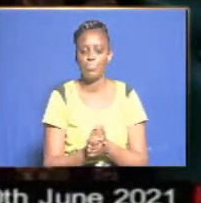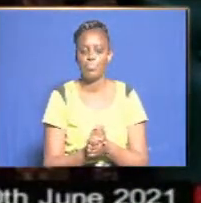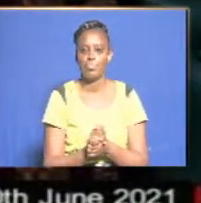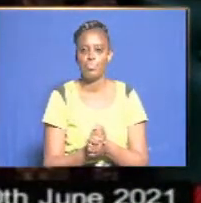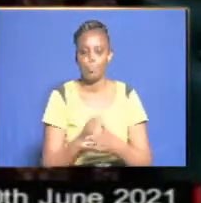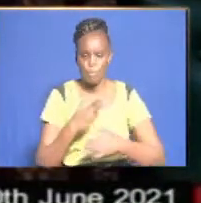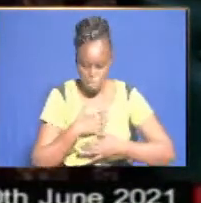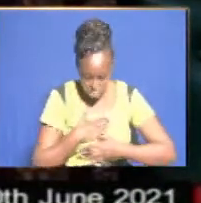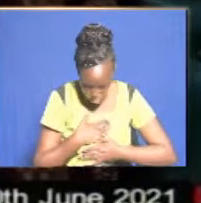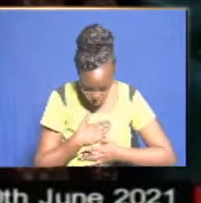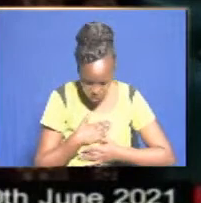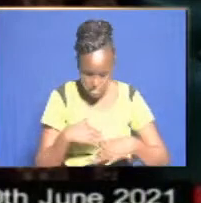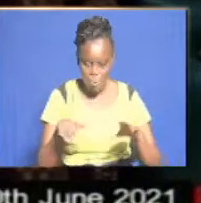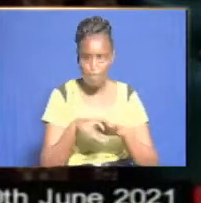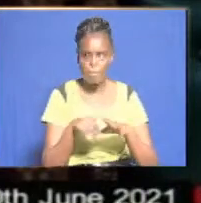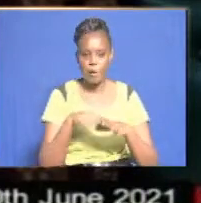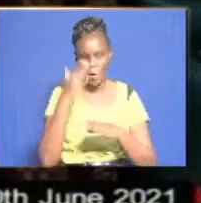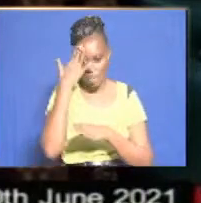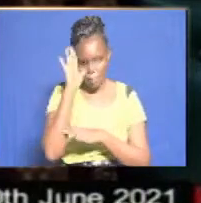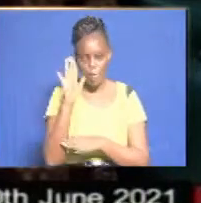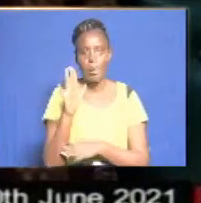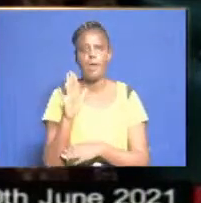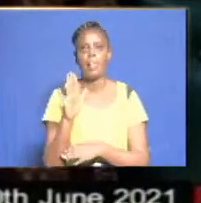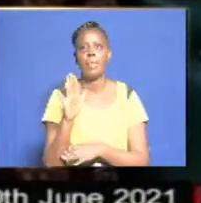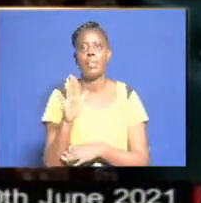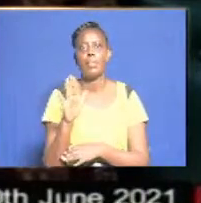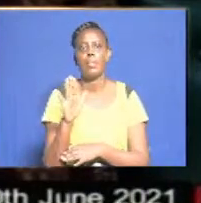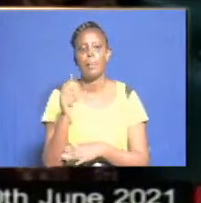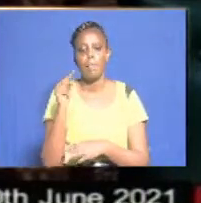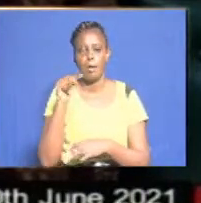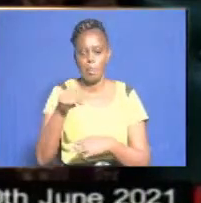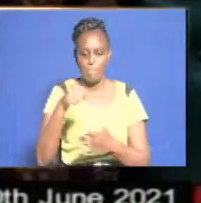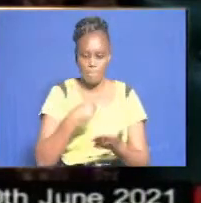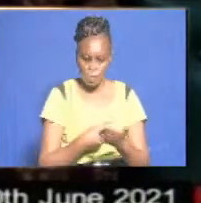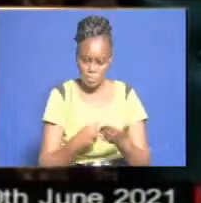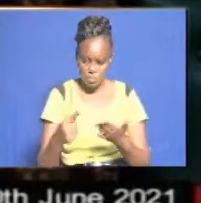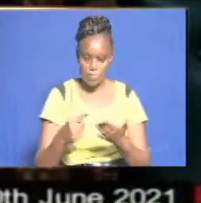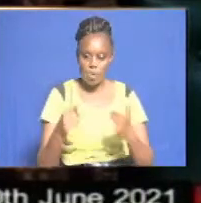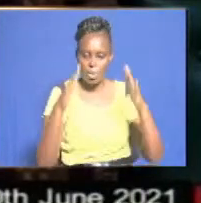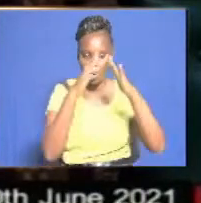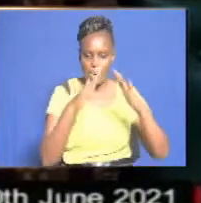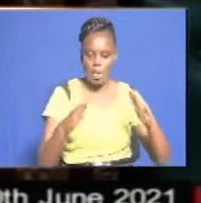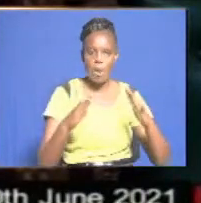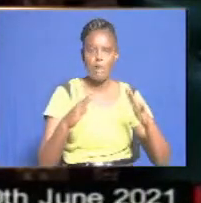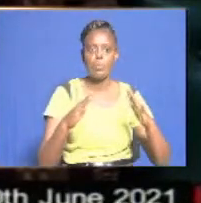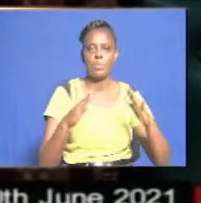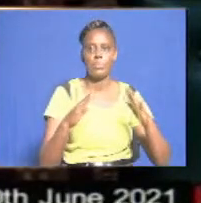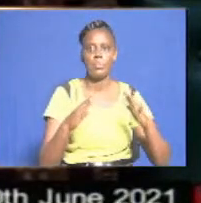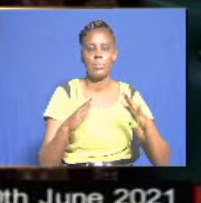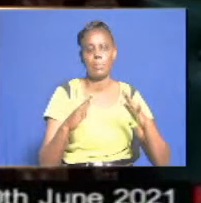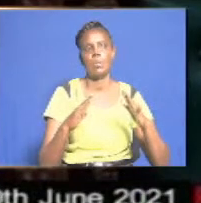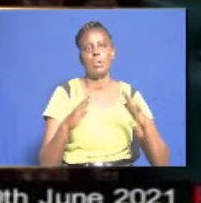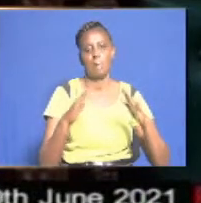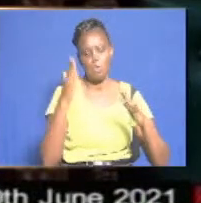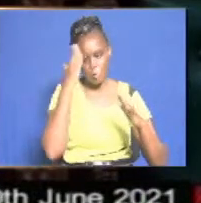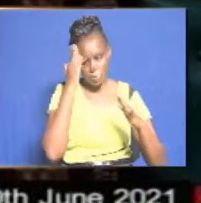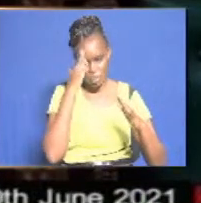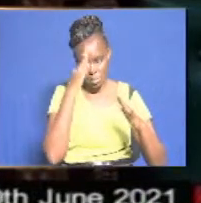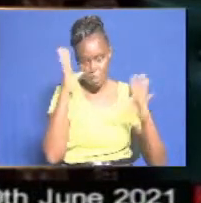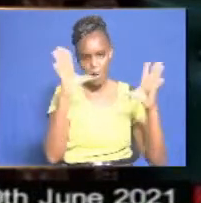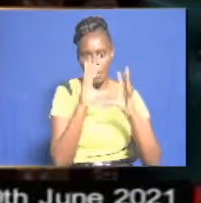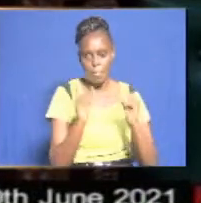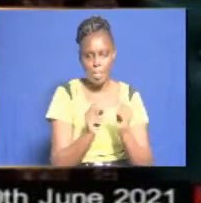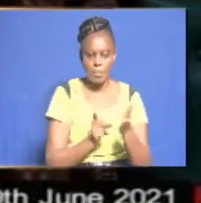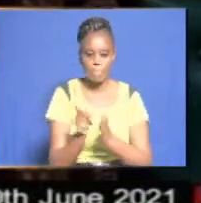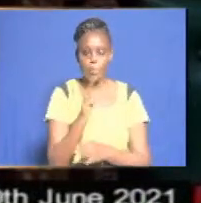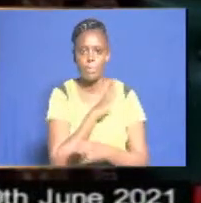Honourable members, as you are aware, this week the House has been considering the report of the Budget and Appropriations Committee on the